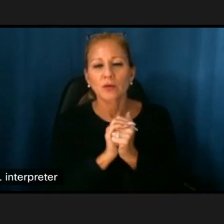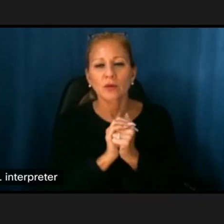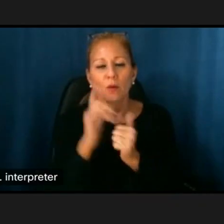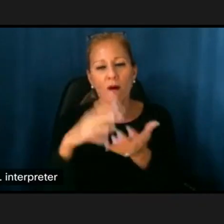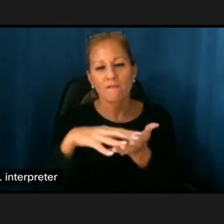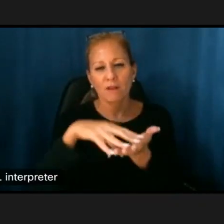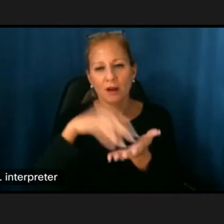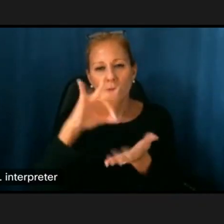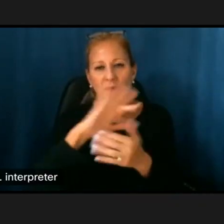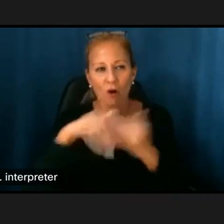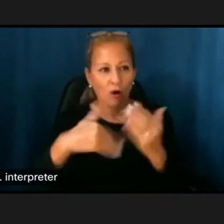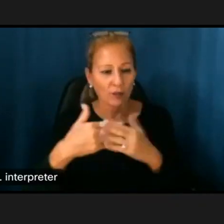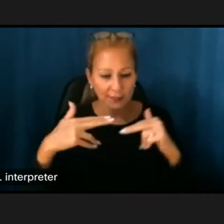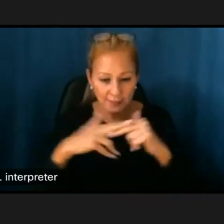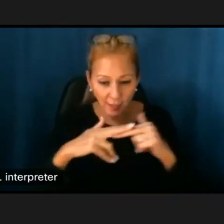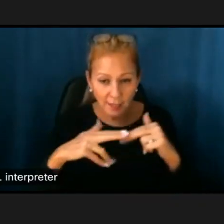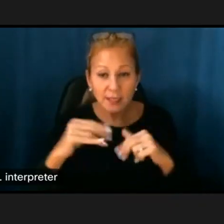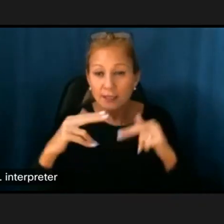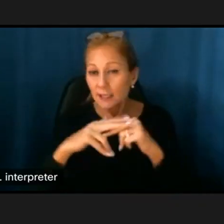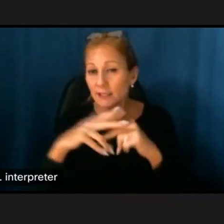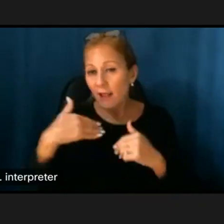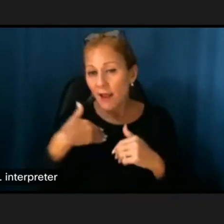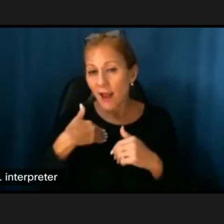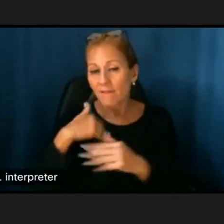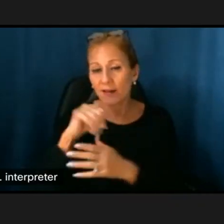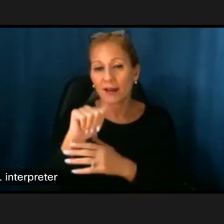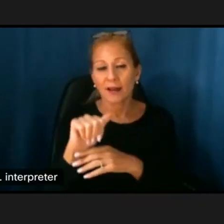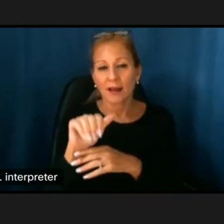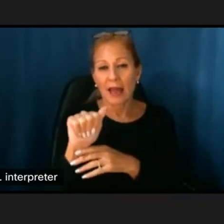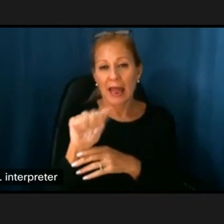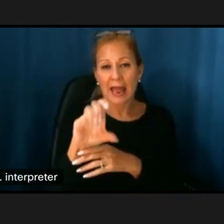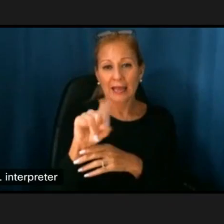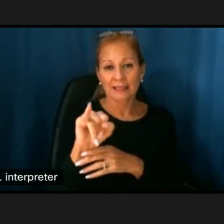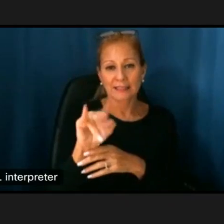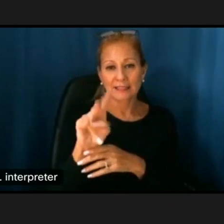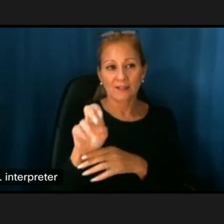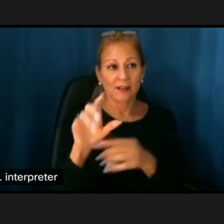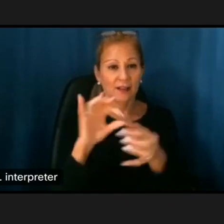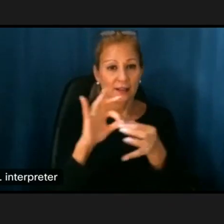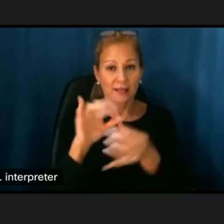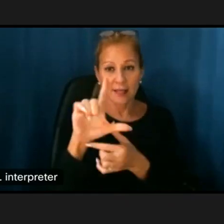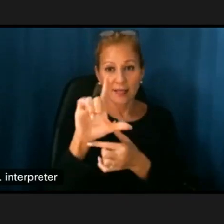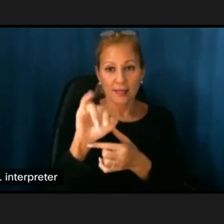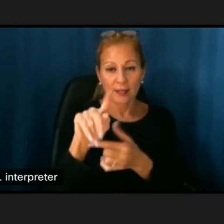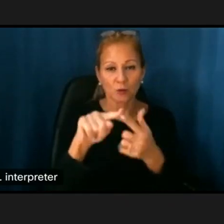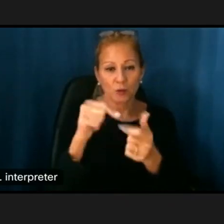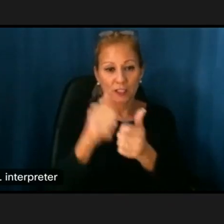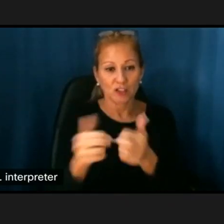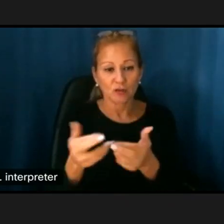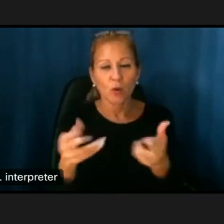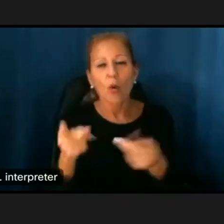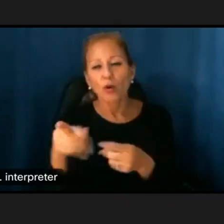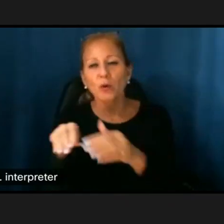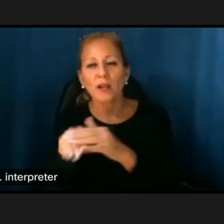copy of the slides, and the slides do have active links to each resource. But like, as you know, you can also just access them